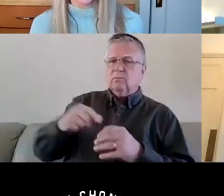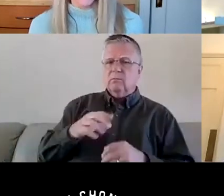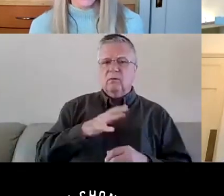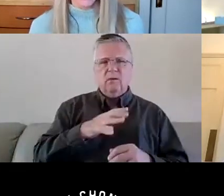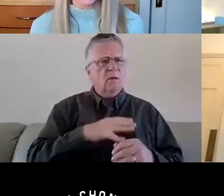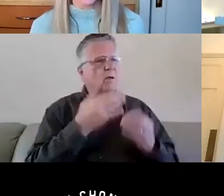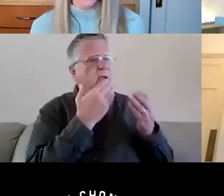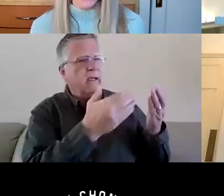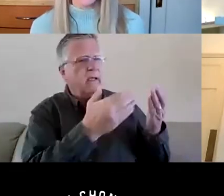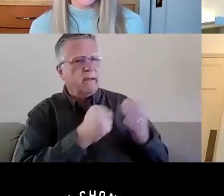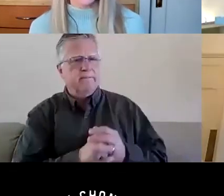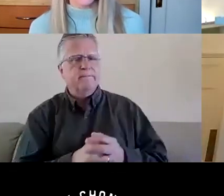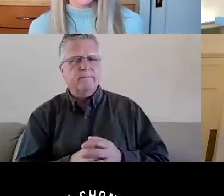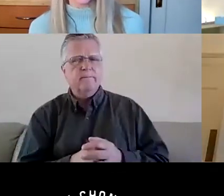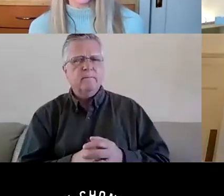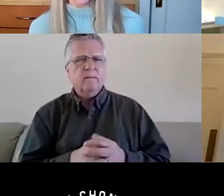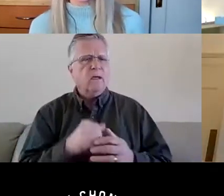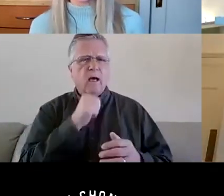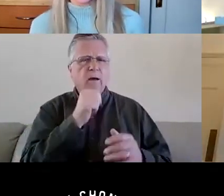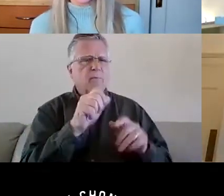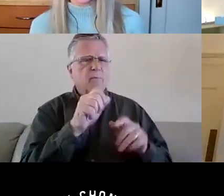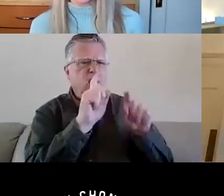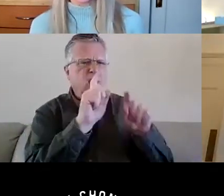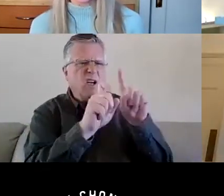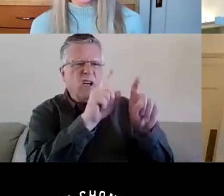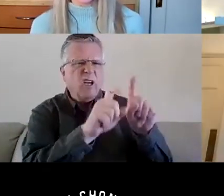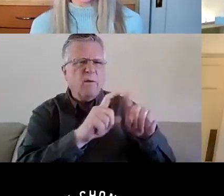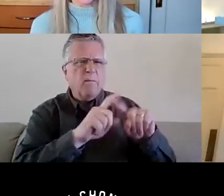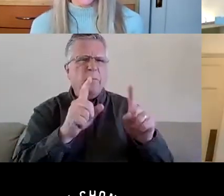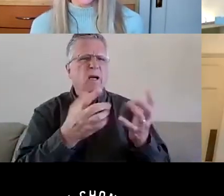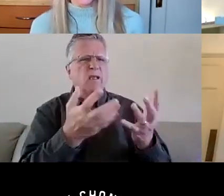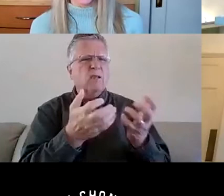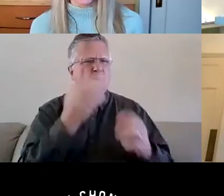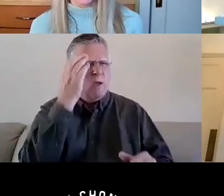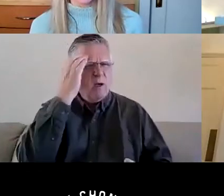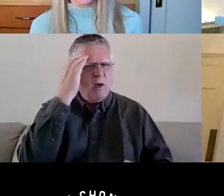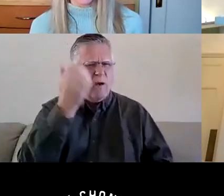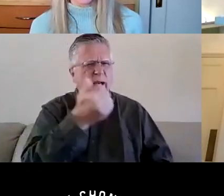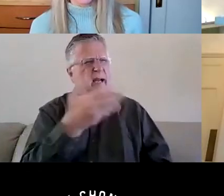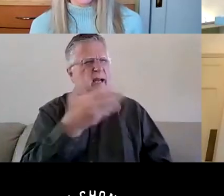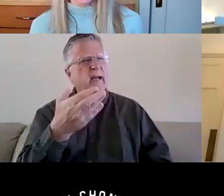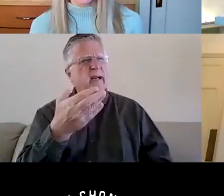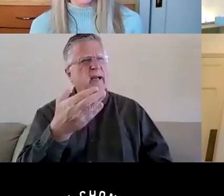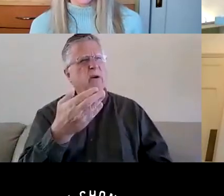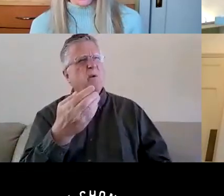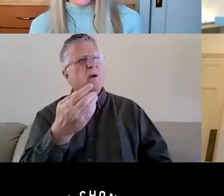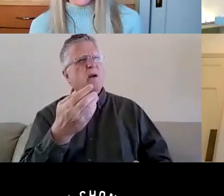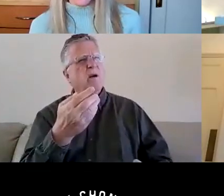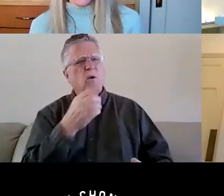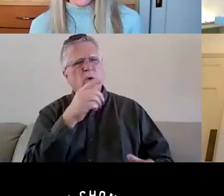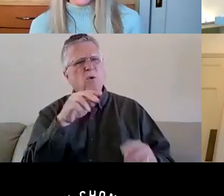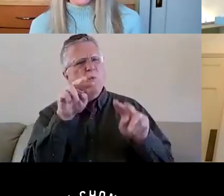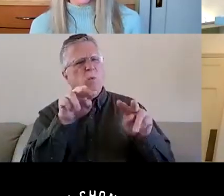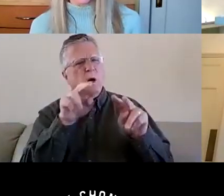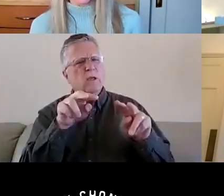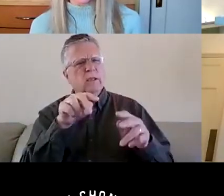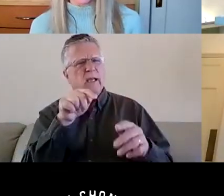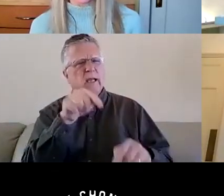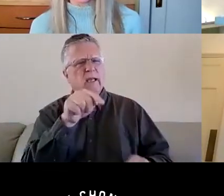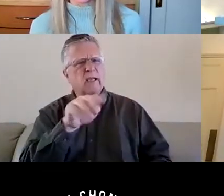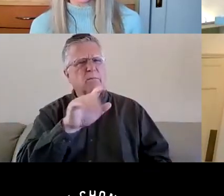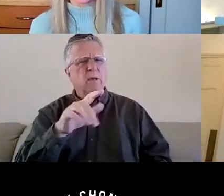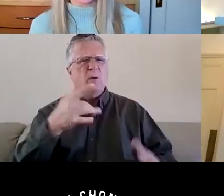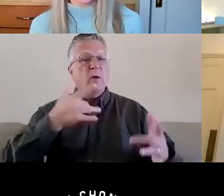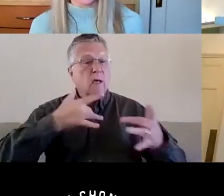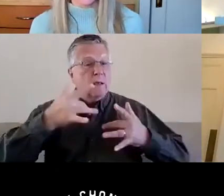you. I won't ask any questions. I just wanted to note for anyone who is watching this bill and is concerned about it, who is